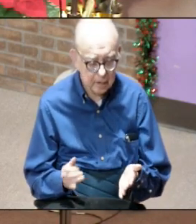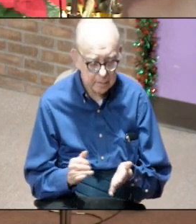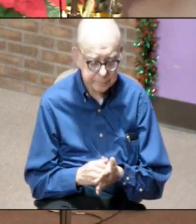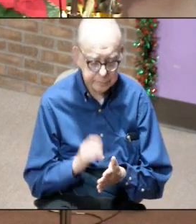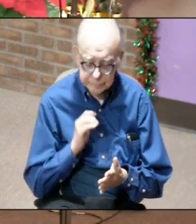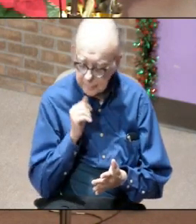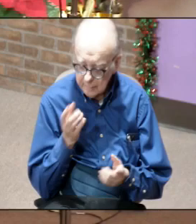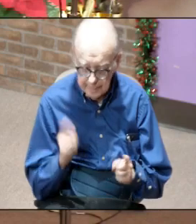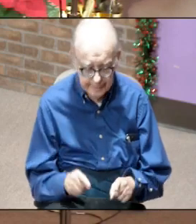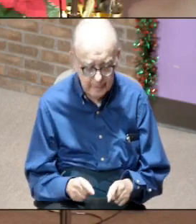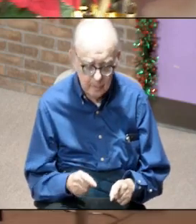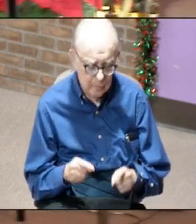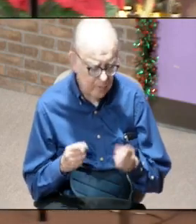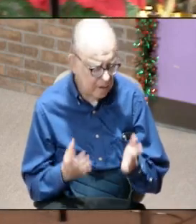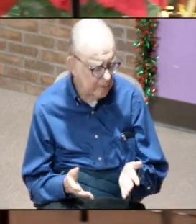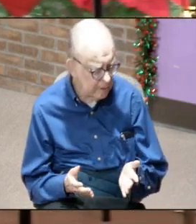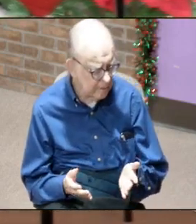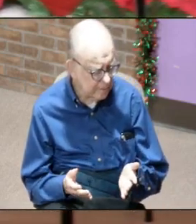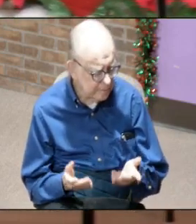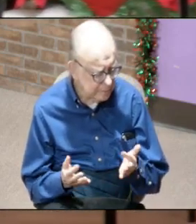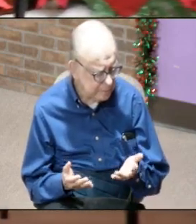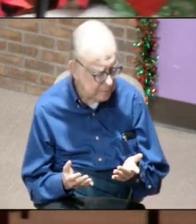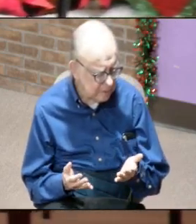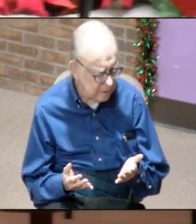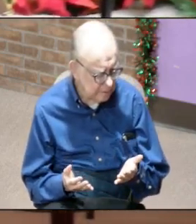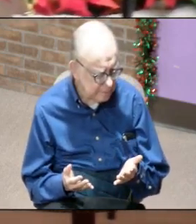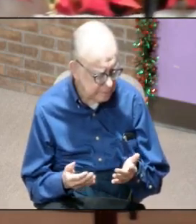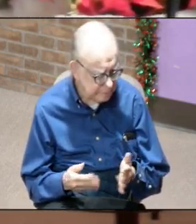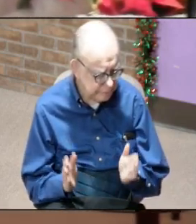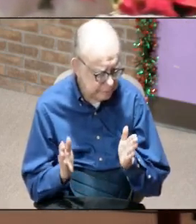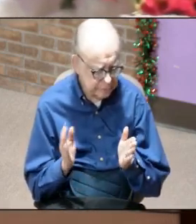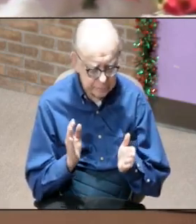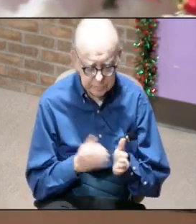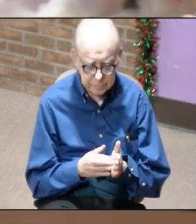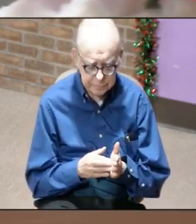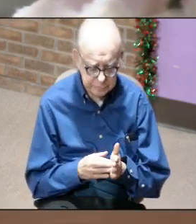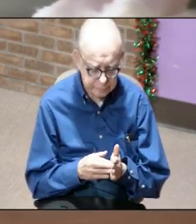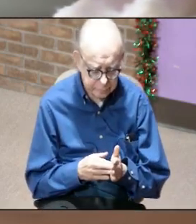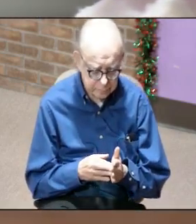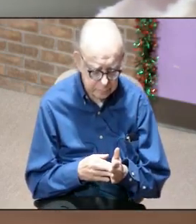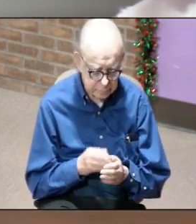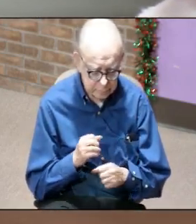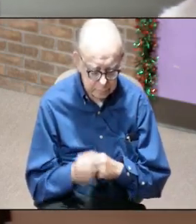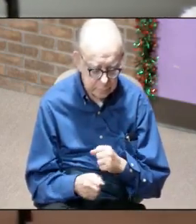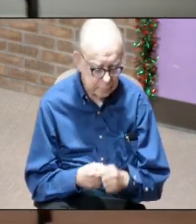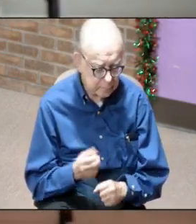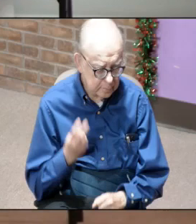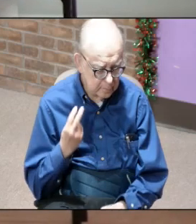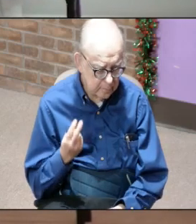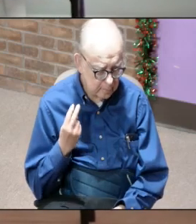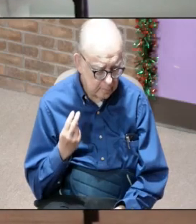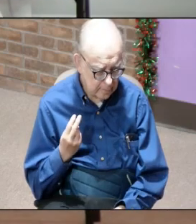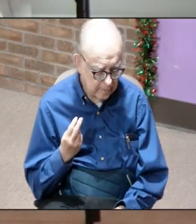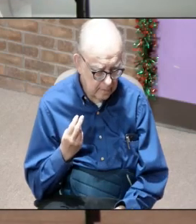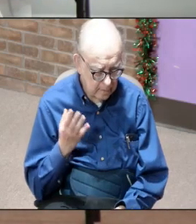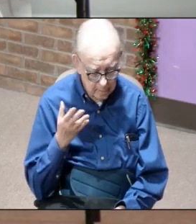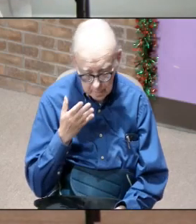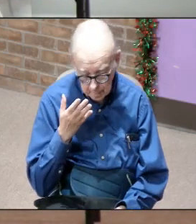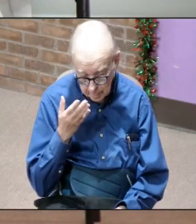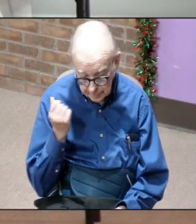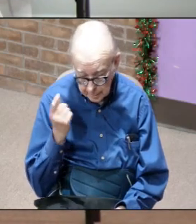that's not going to happen. Hold on a minute. Let's go back year in review and let's forget about the